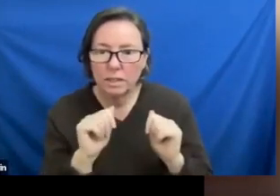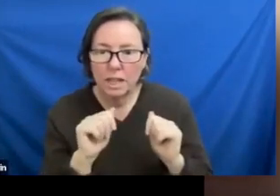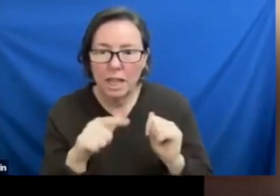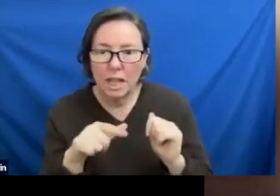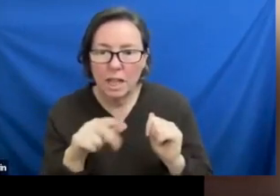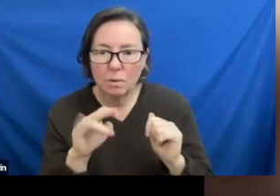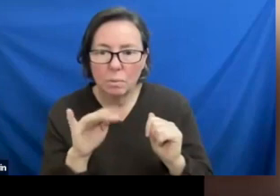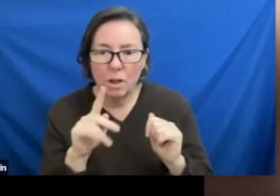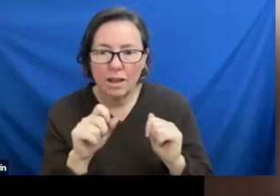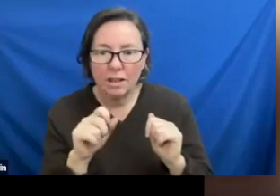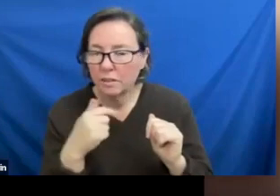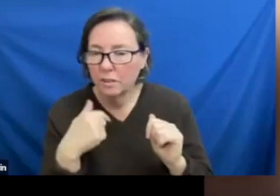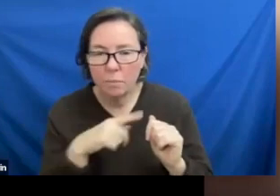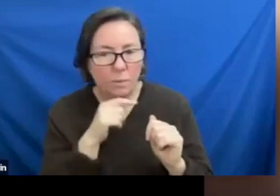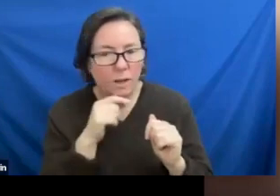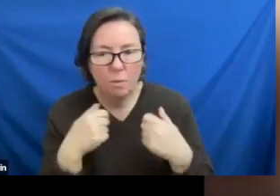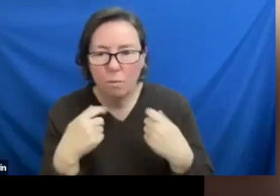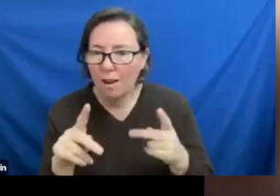but we do not allow